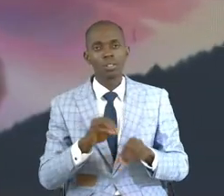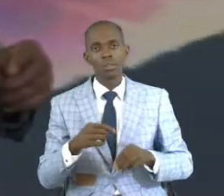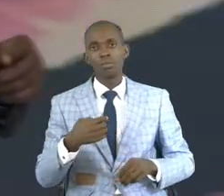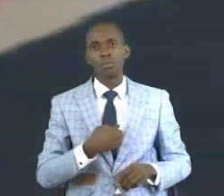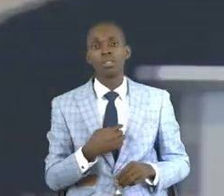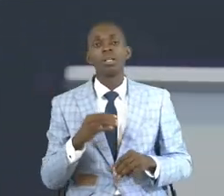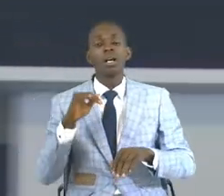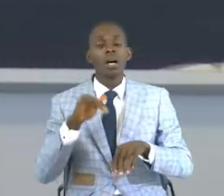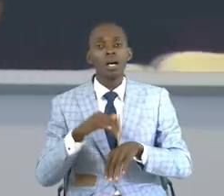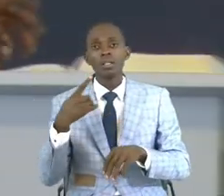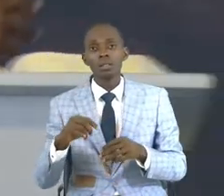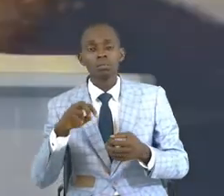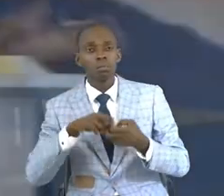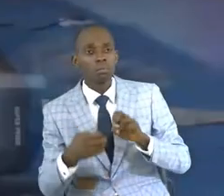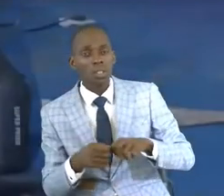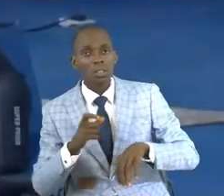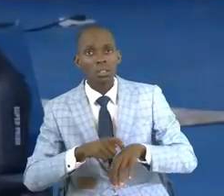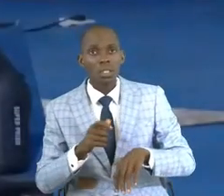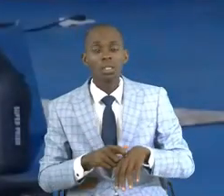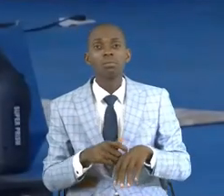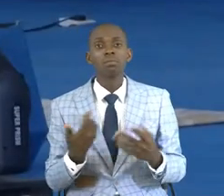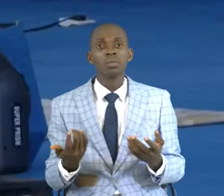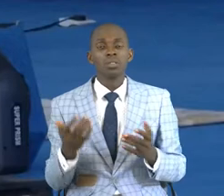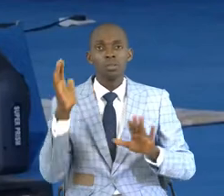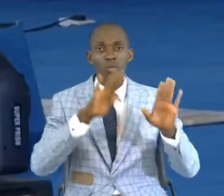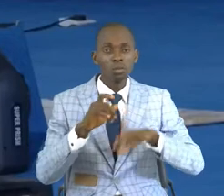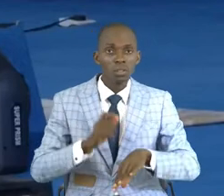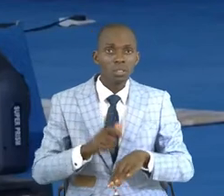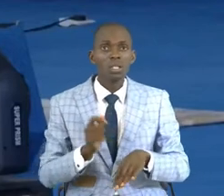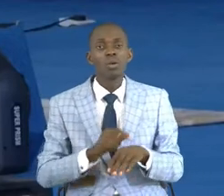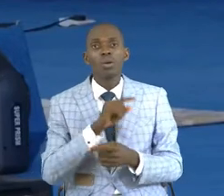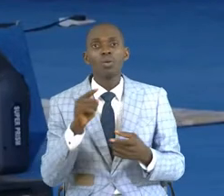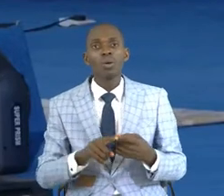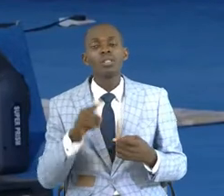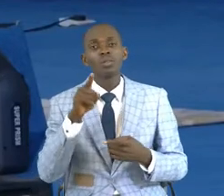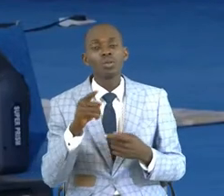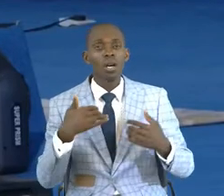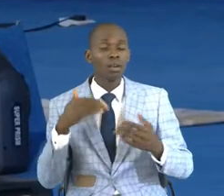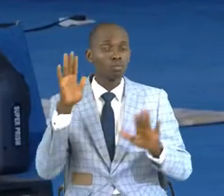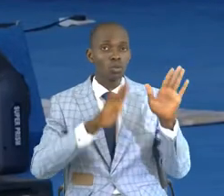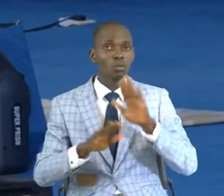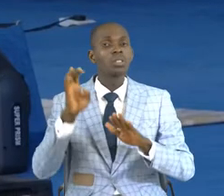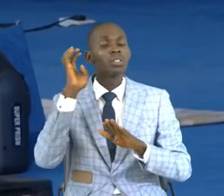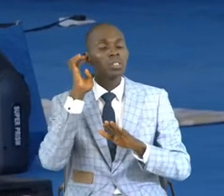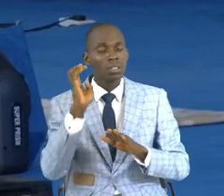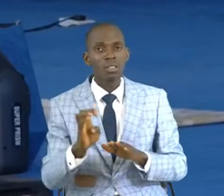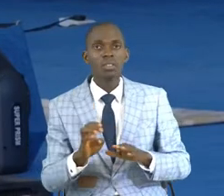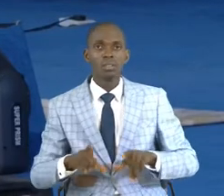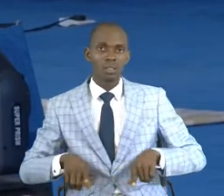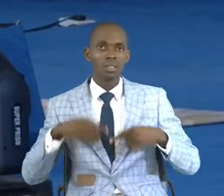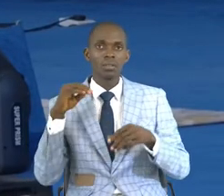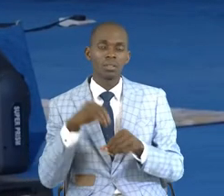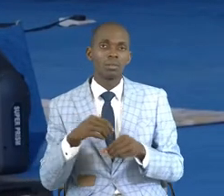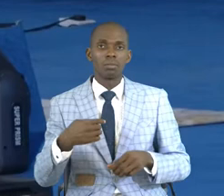the farm, at the riverside when you are fishing. He liveth at the time when you are with